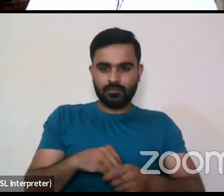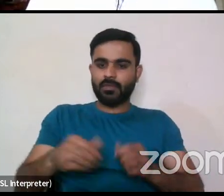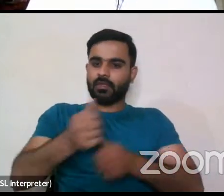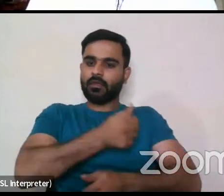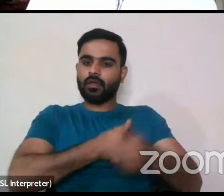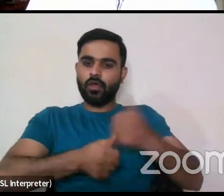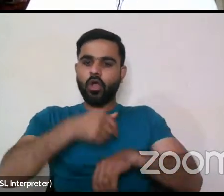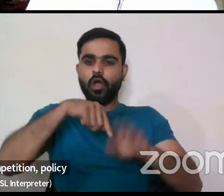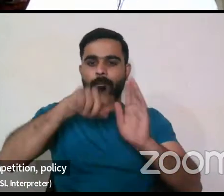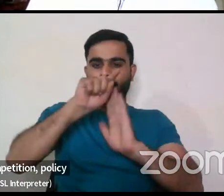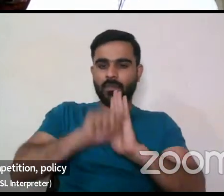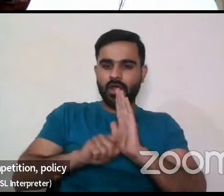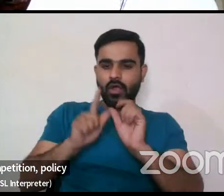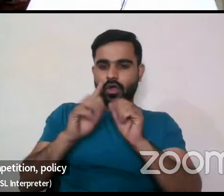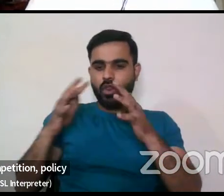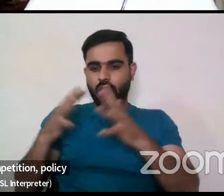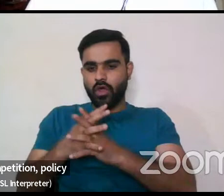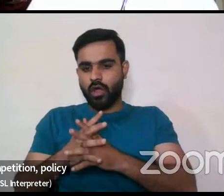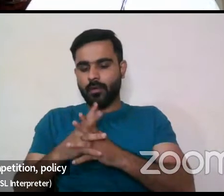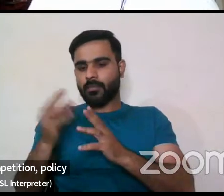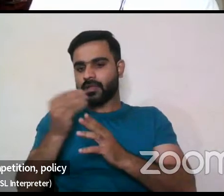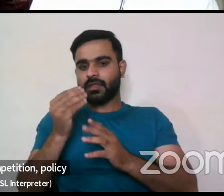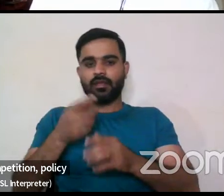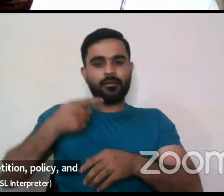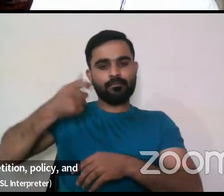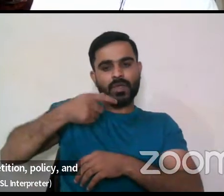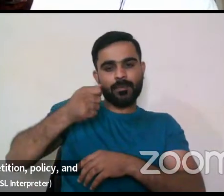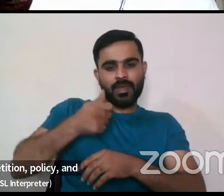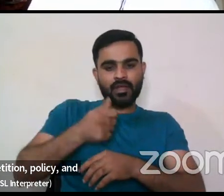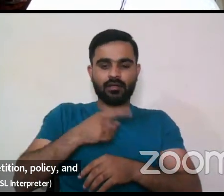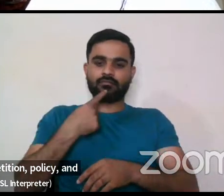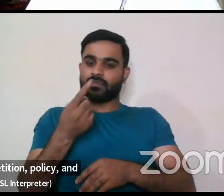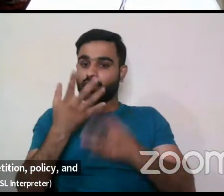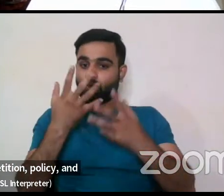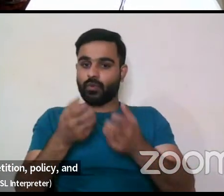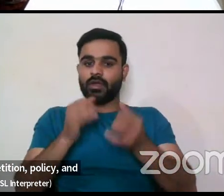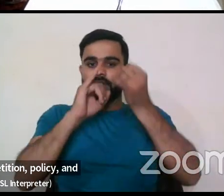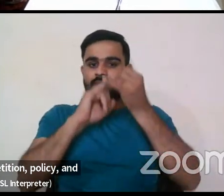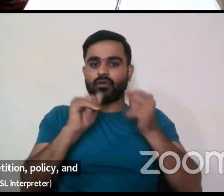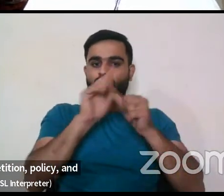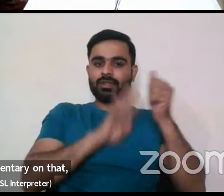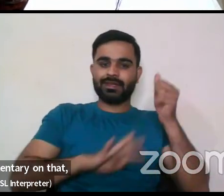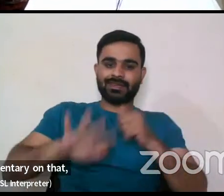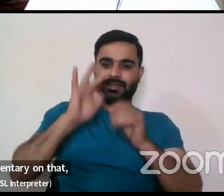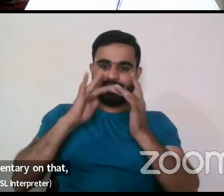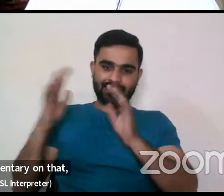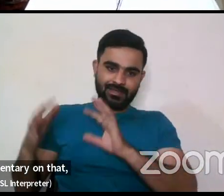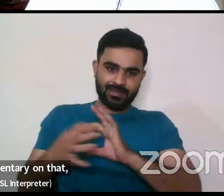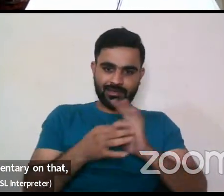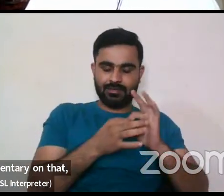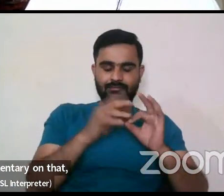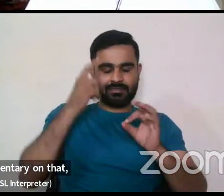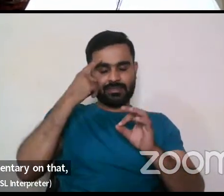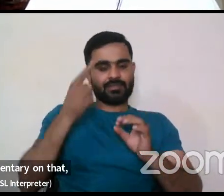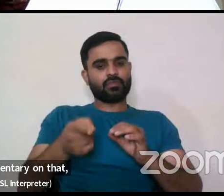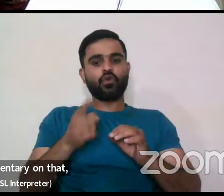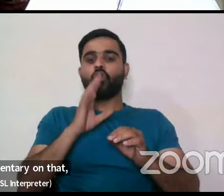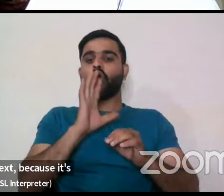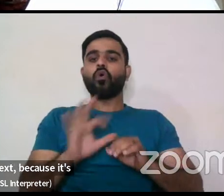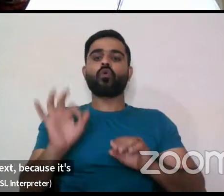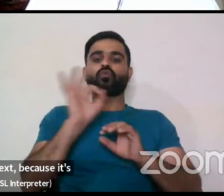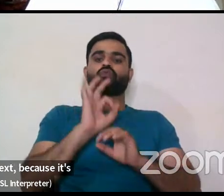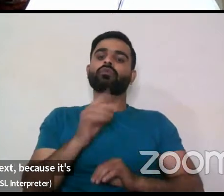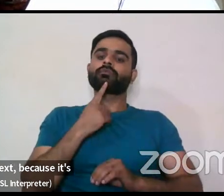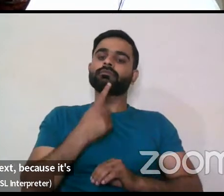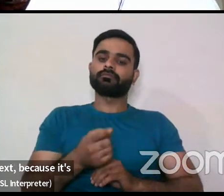competition policy and law, or any sort of scholarship or commentary on that, specifically with the South Asian context, because it's assumed to have not originated here. So